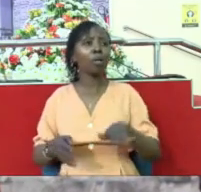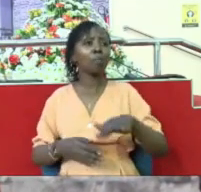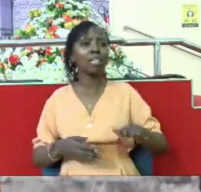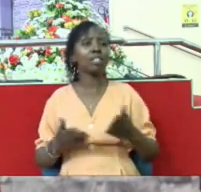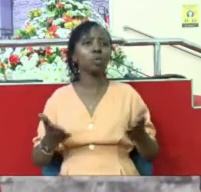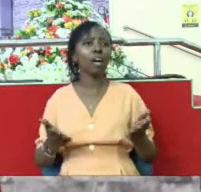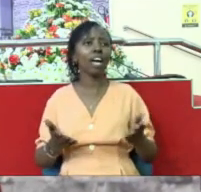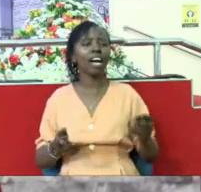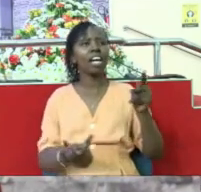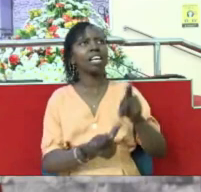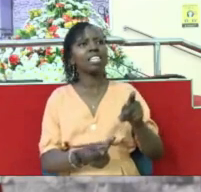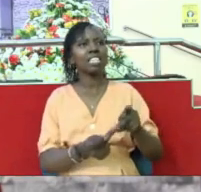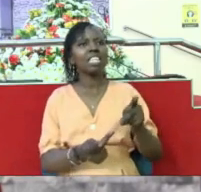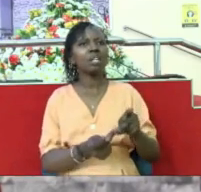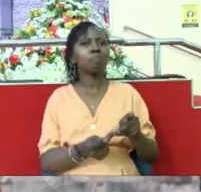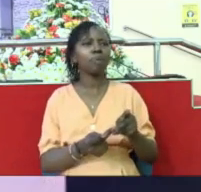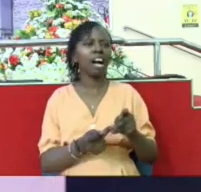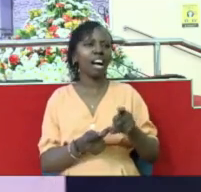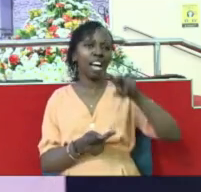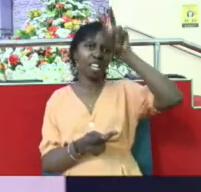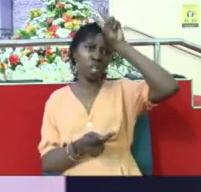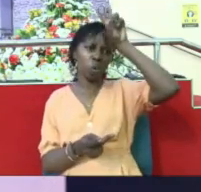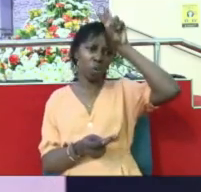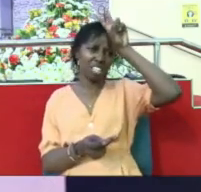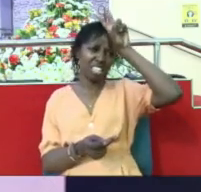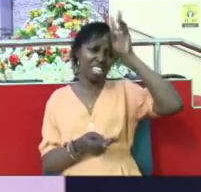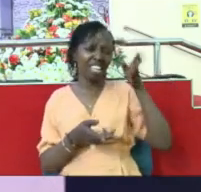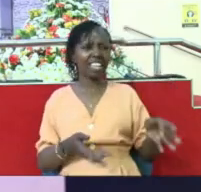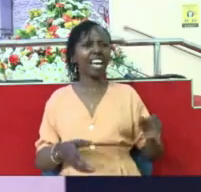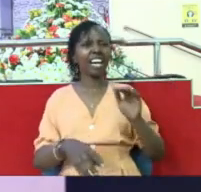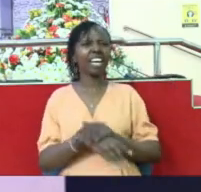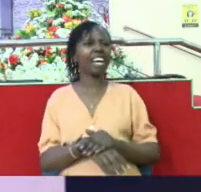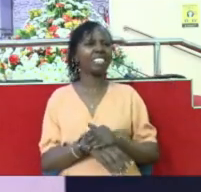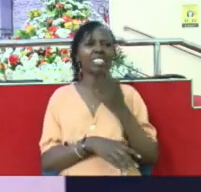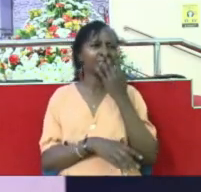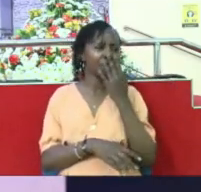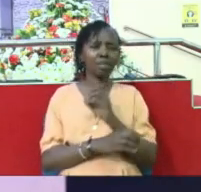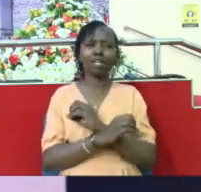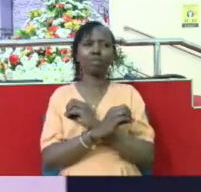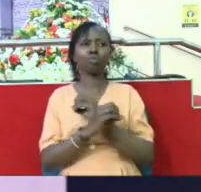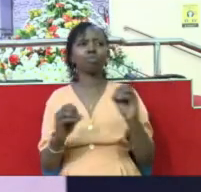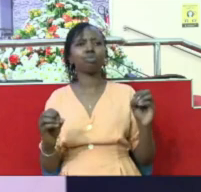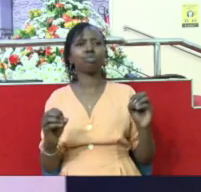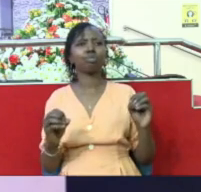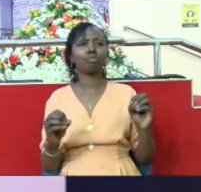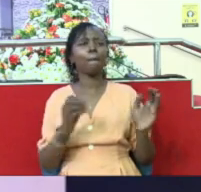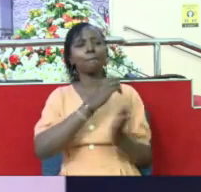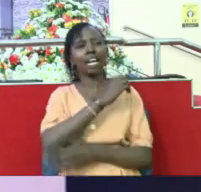the smell of the dung all around. That is where he was born. He was